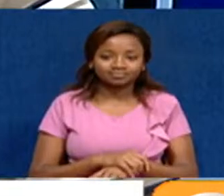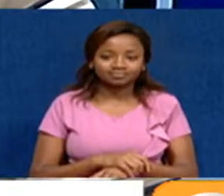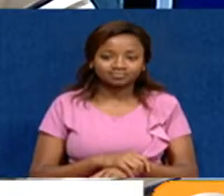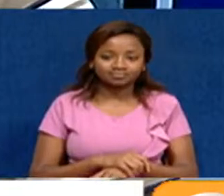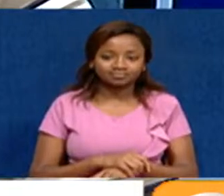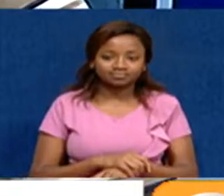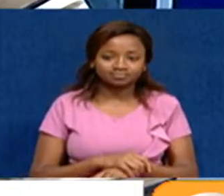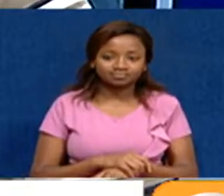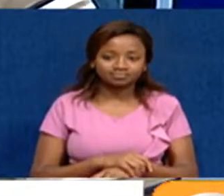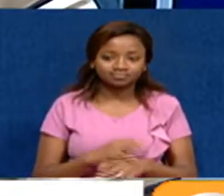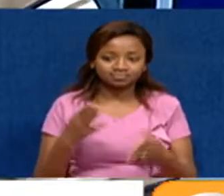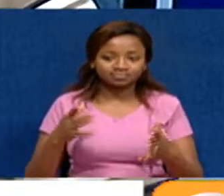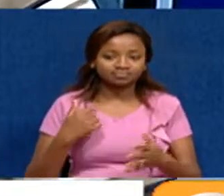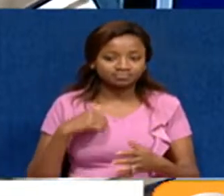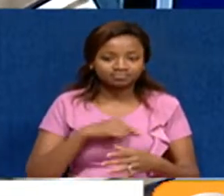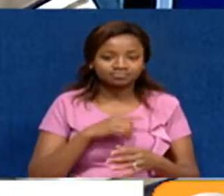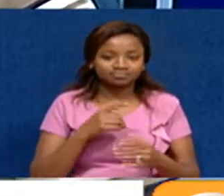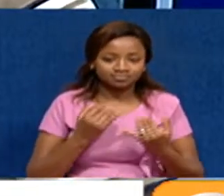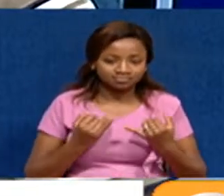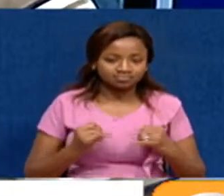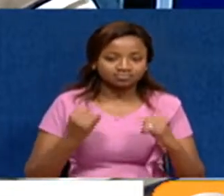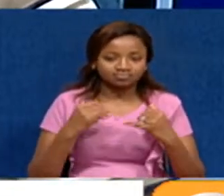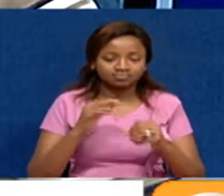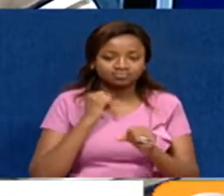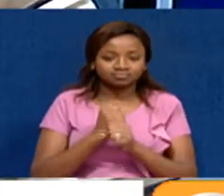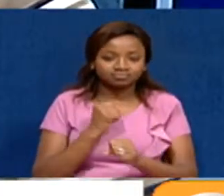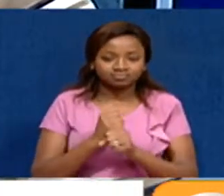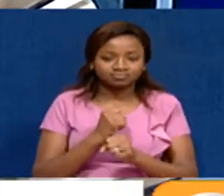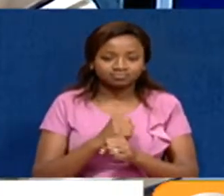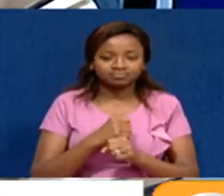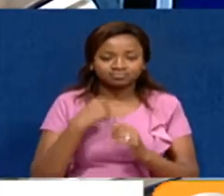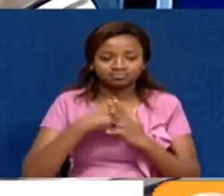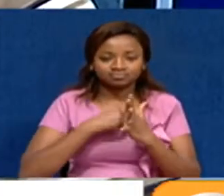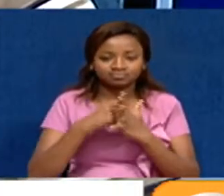are really working hard towards it with streamlining